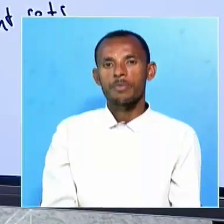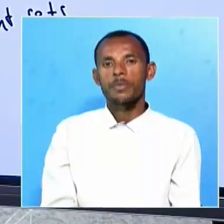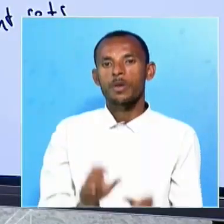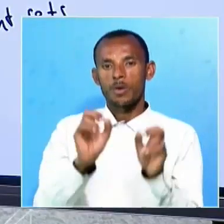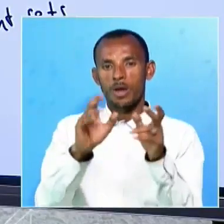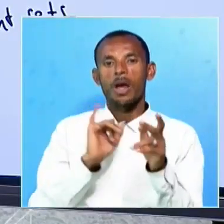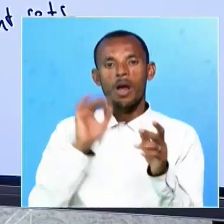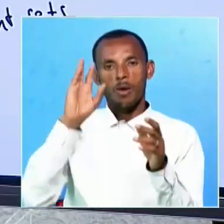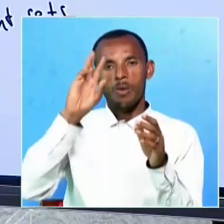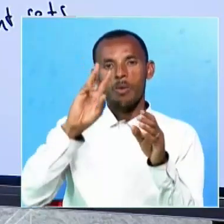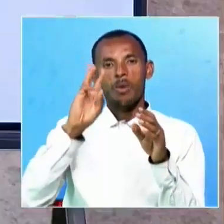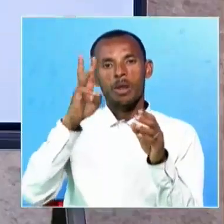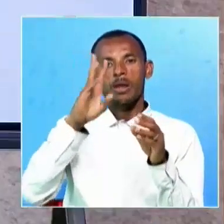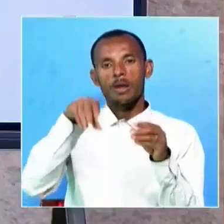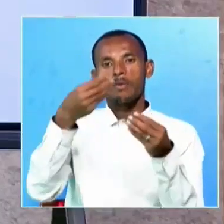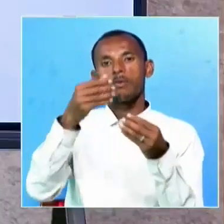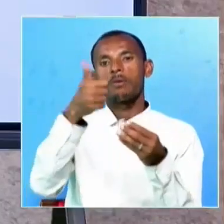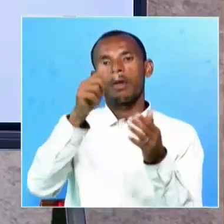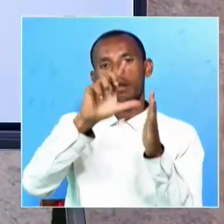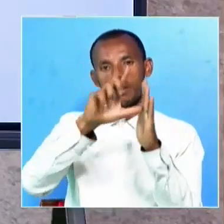Okay, I'll give you 10 seconds for this question for you to try.